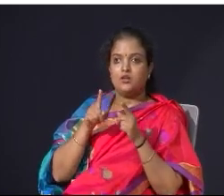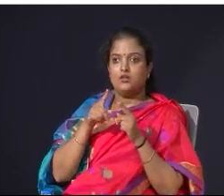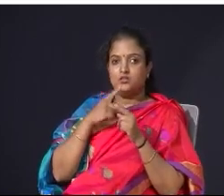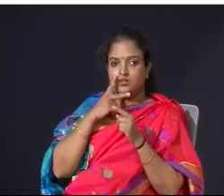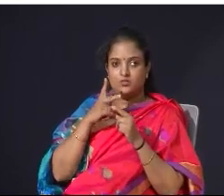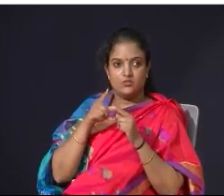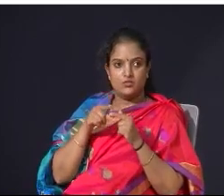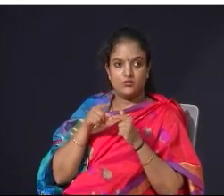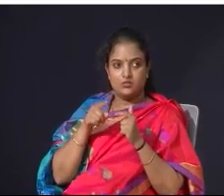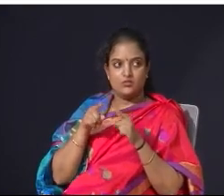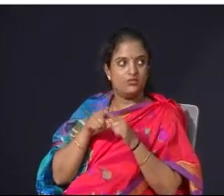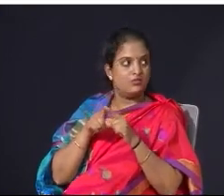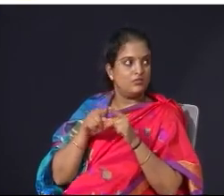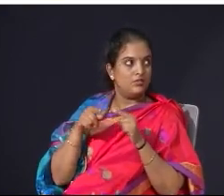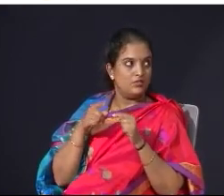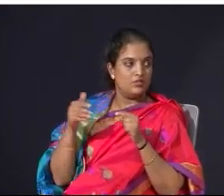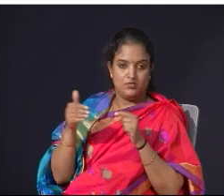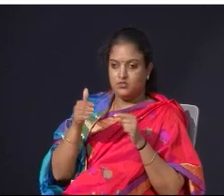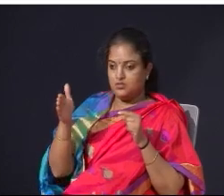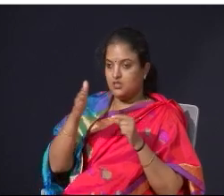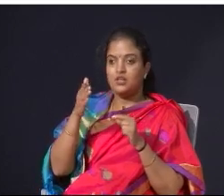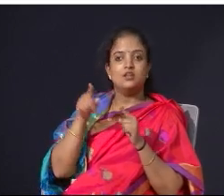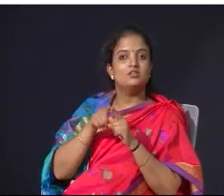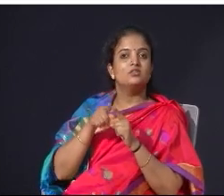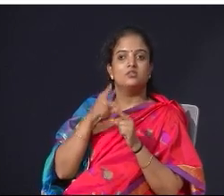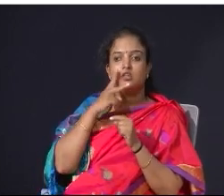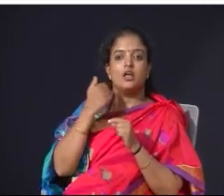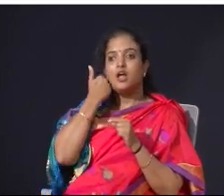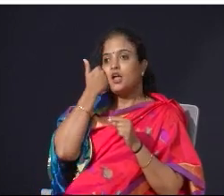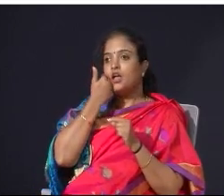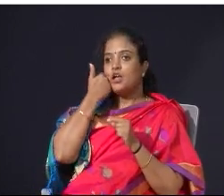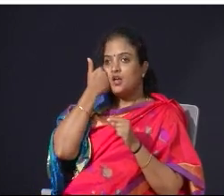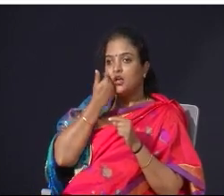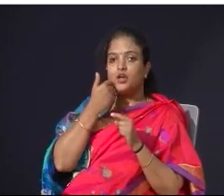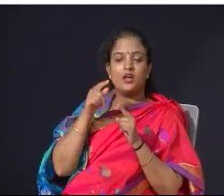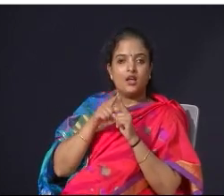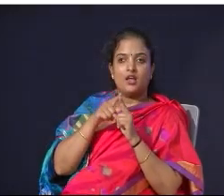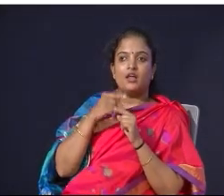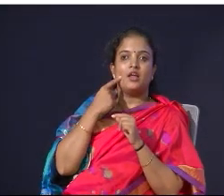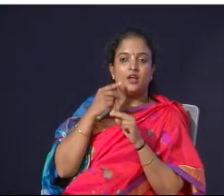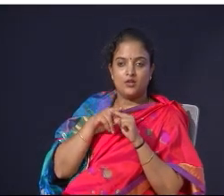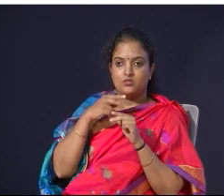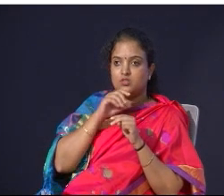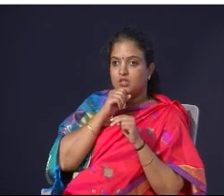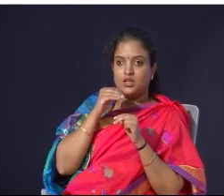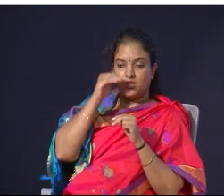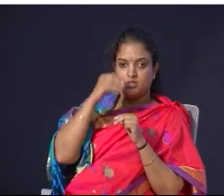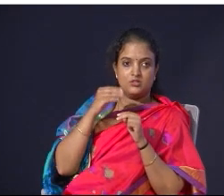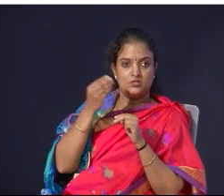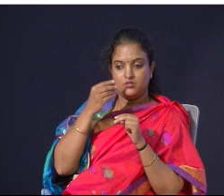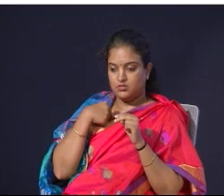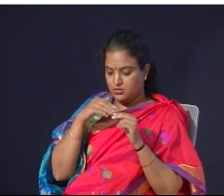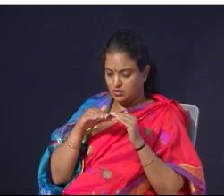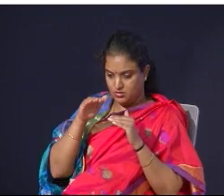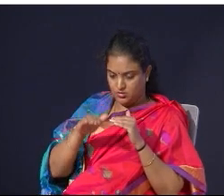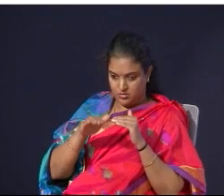the curbs of the steps, they're colored in yellow. So people with low vision or even senior citizens can't see where one